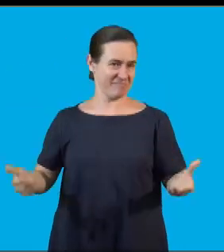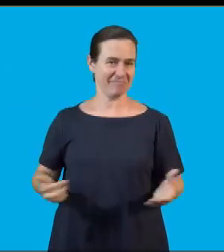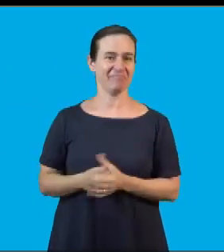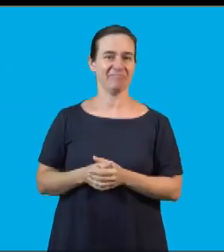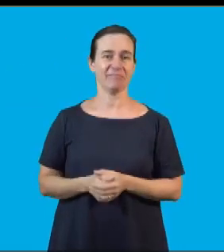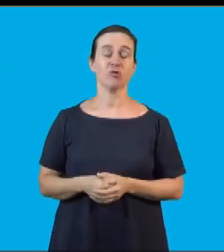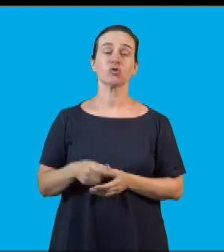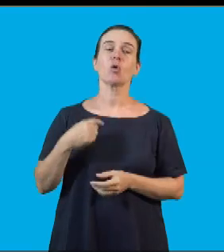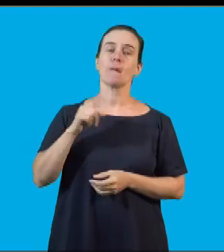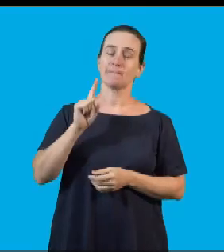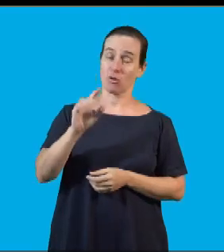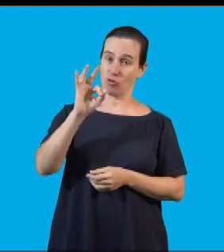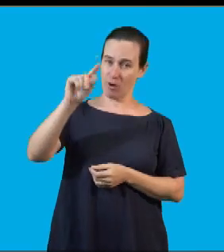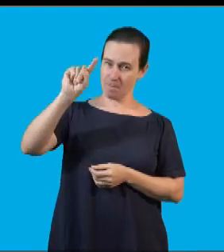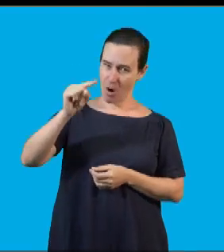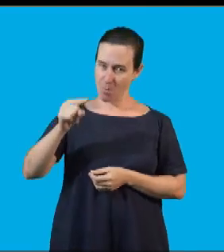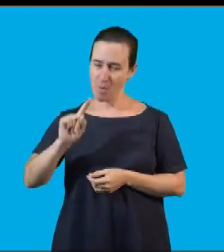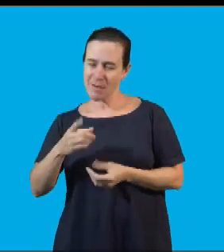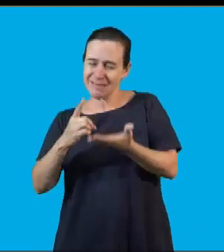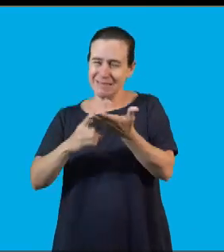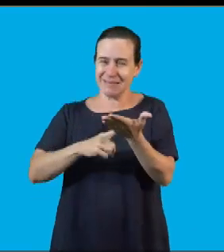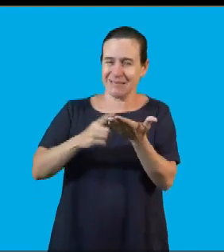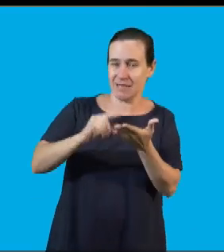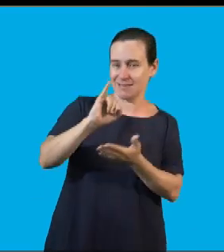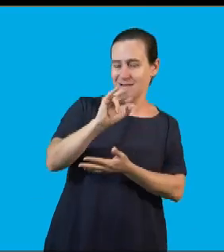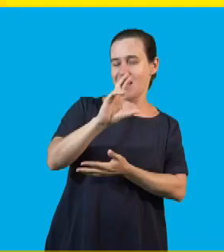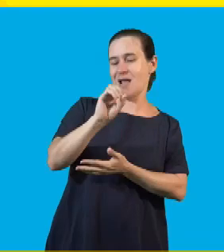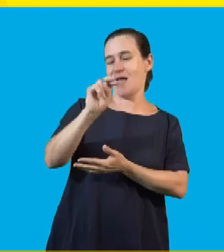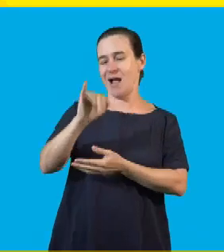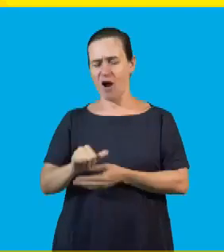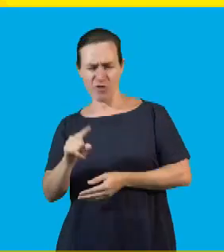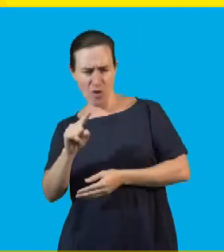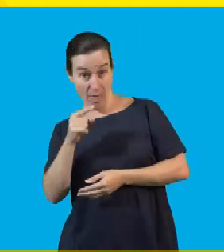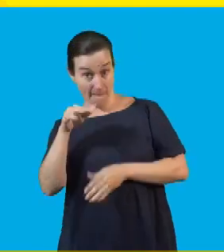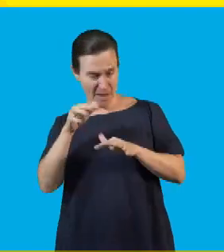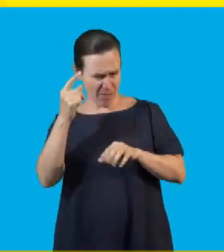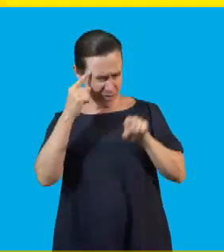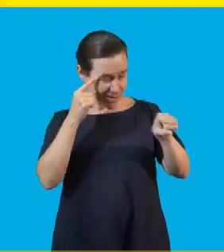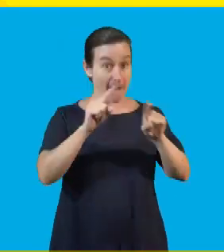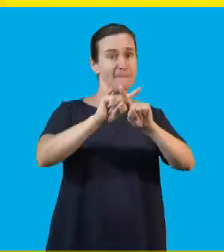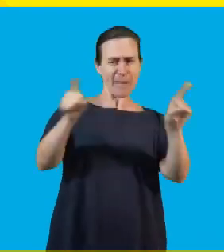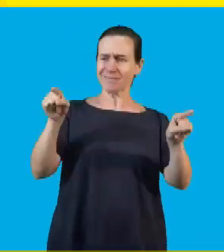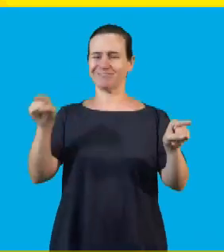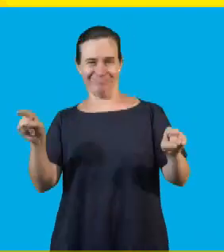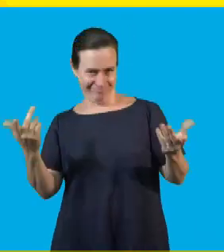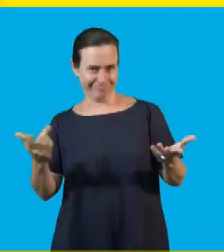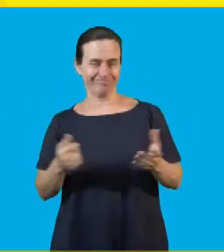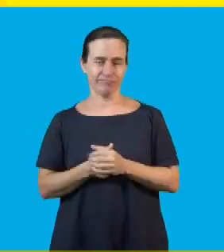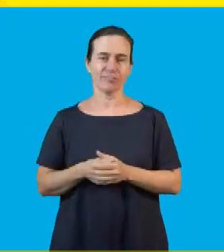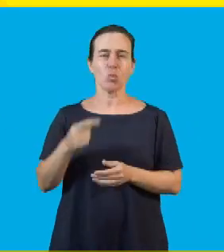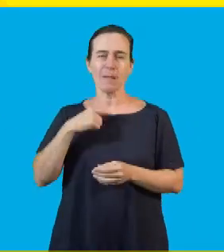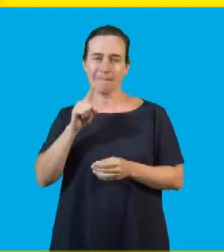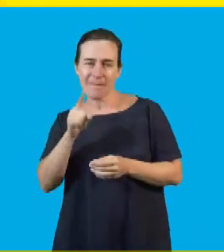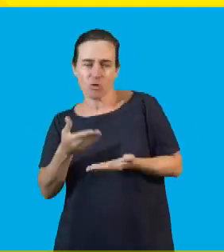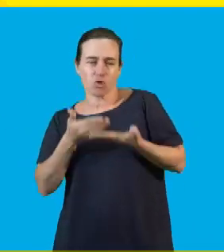So 3 marks if irony is discussed. 1 for the one side, 1 for the other side, and the 3rd mark will be for your